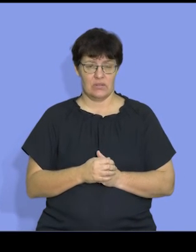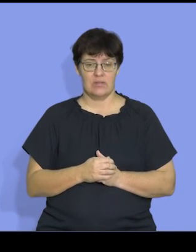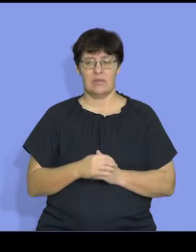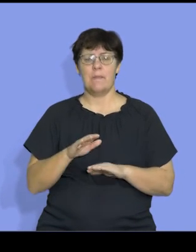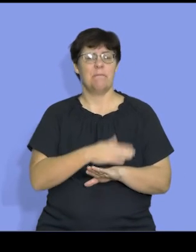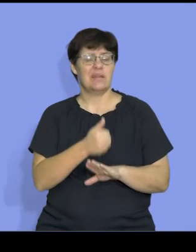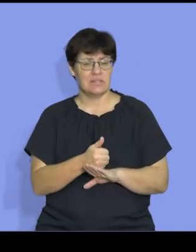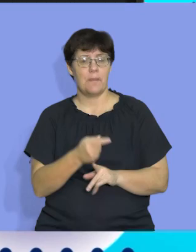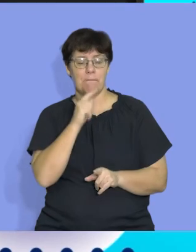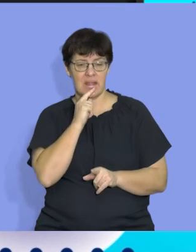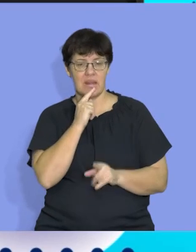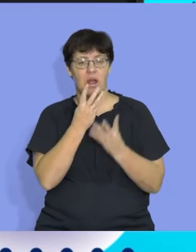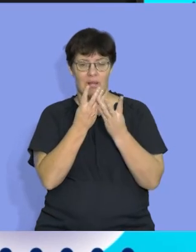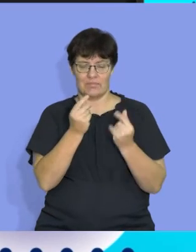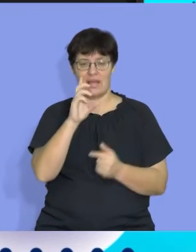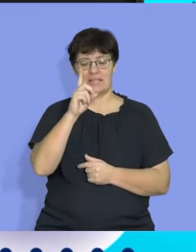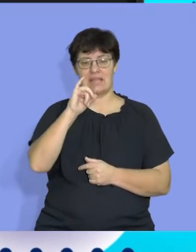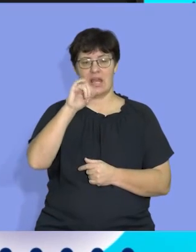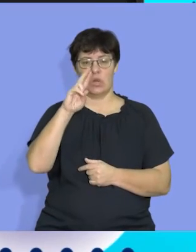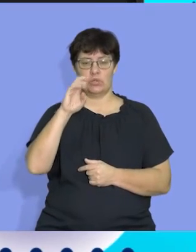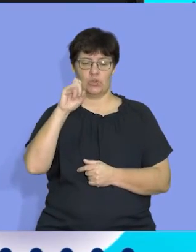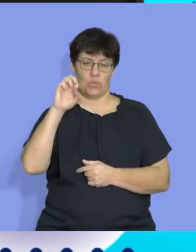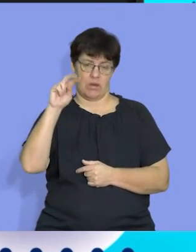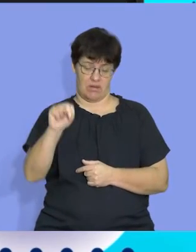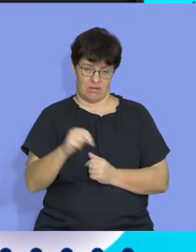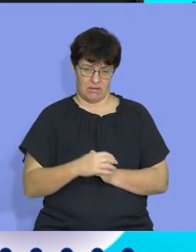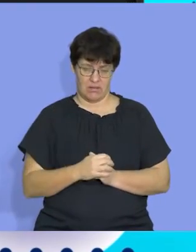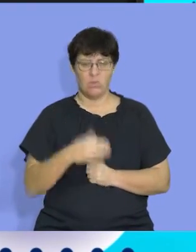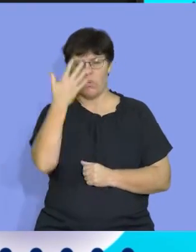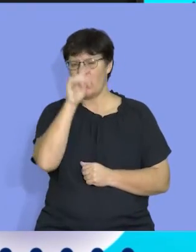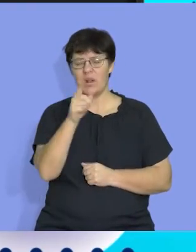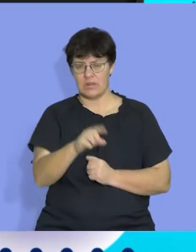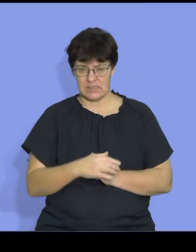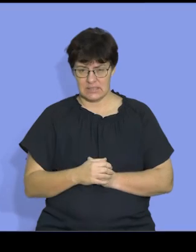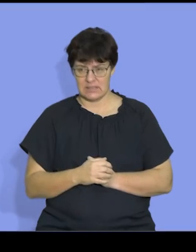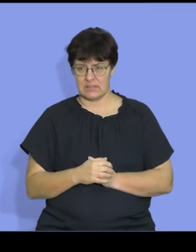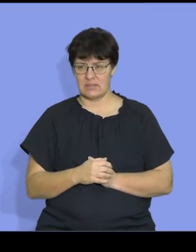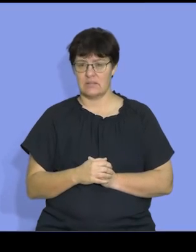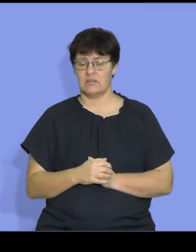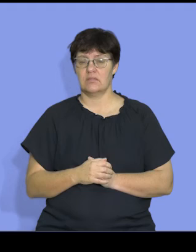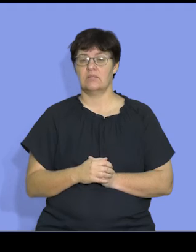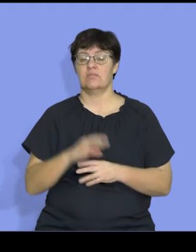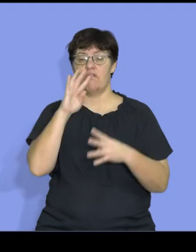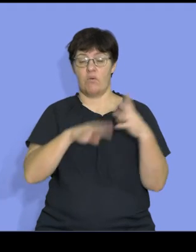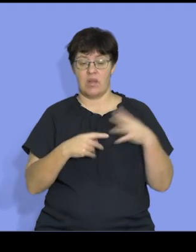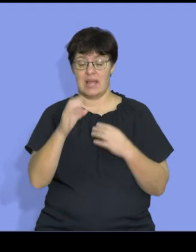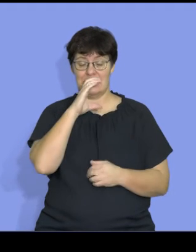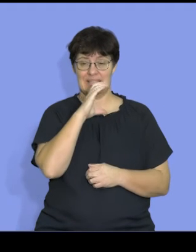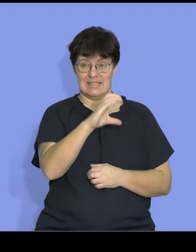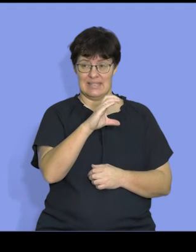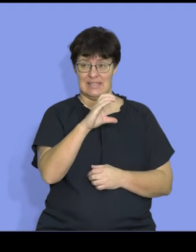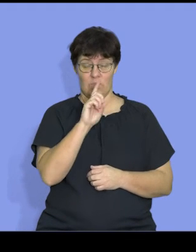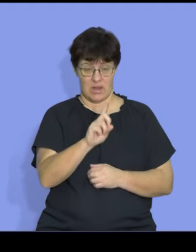about dilution, right? So what is it that we know in terms of dilution? We know that we can use the formula concentration 1, which is